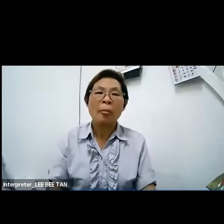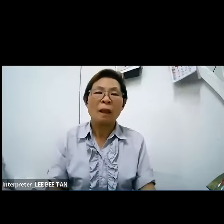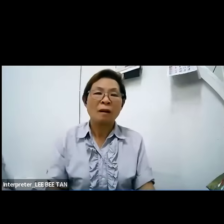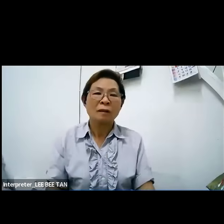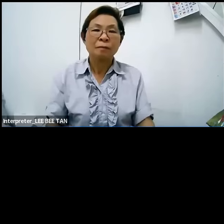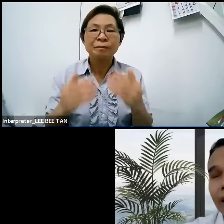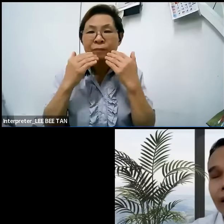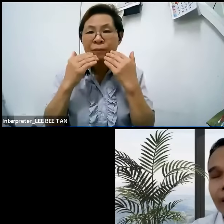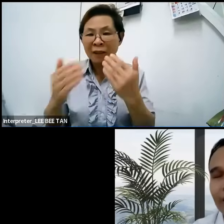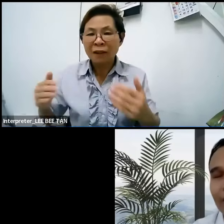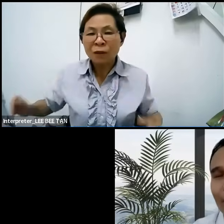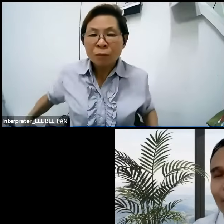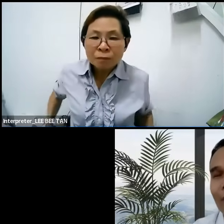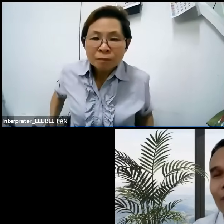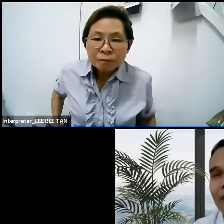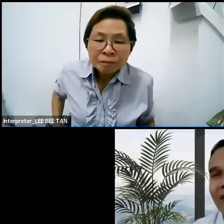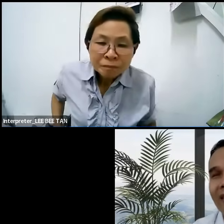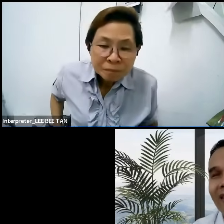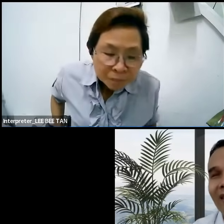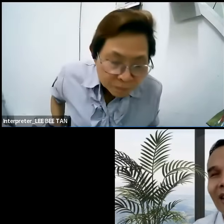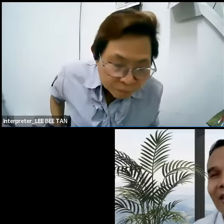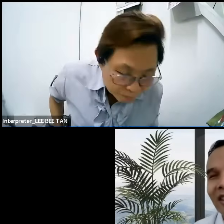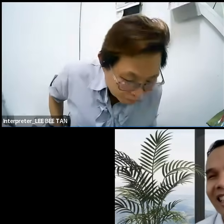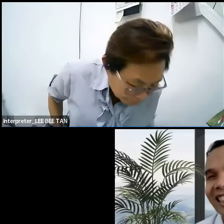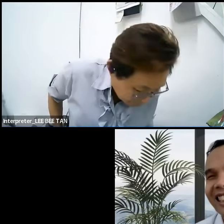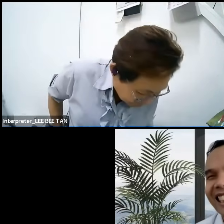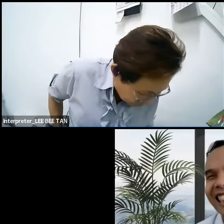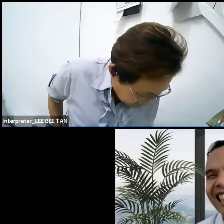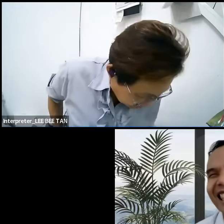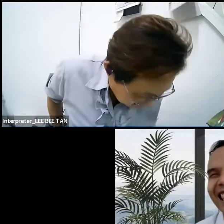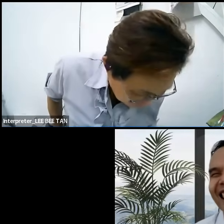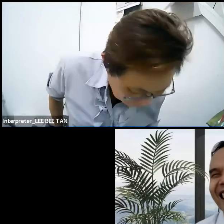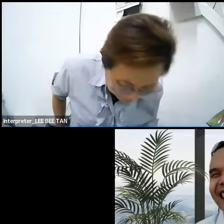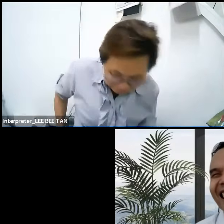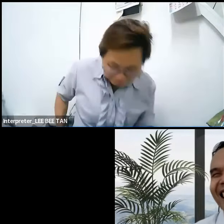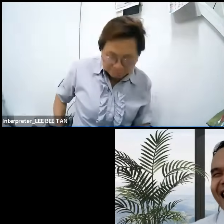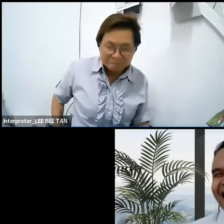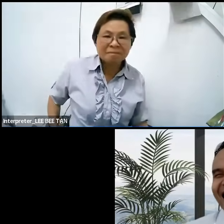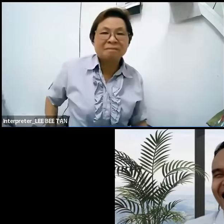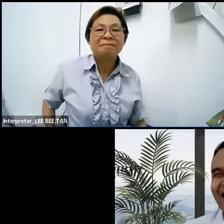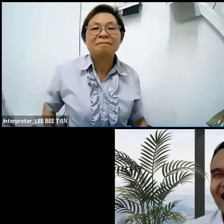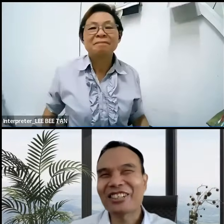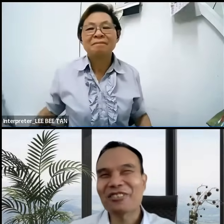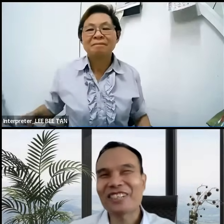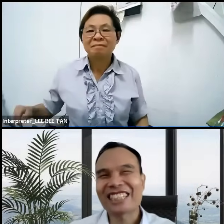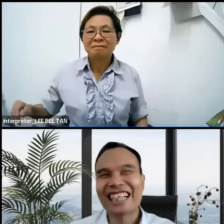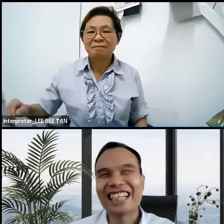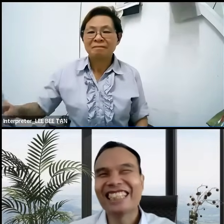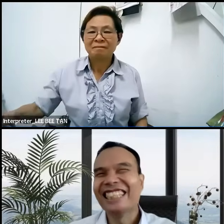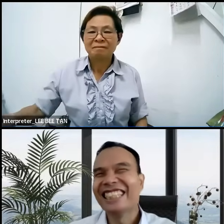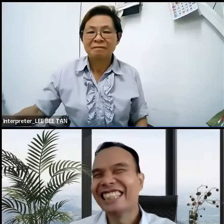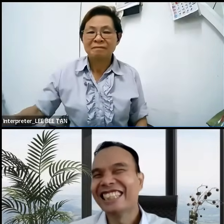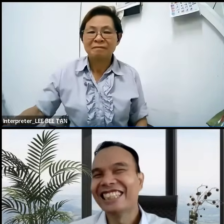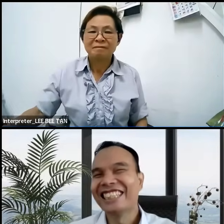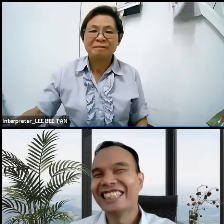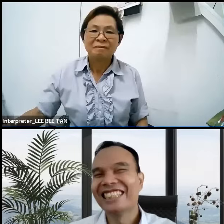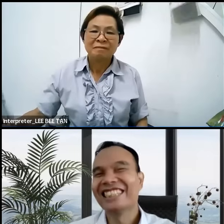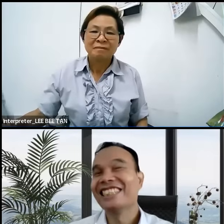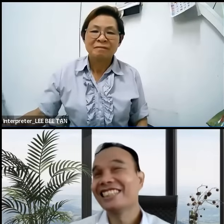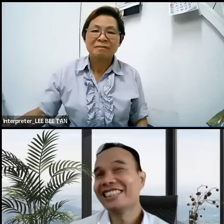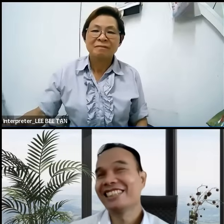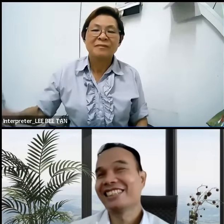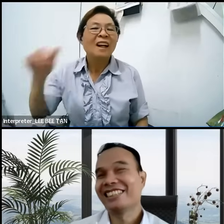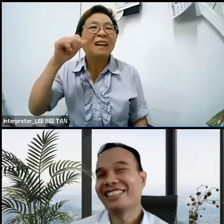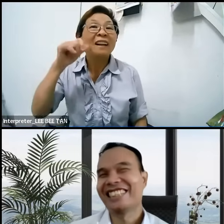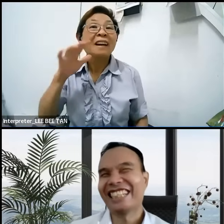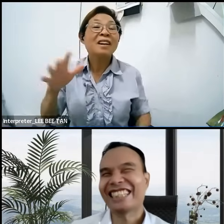Thank you. Okay. Yeah. Oh, Kanit, go ahead. you can go first. Yeah, you can go first, Kelly. Yeah, ladies